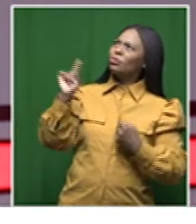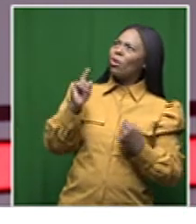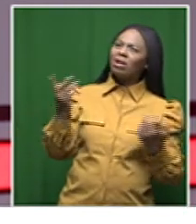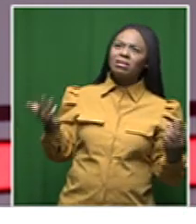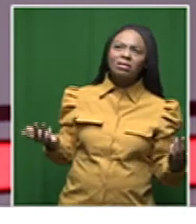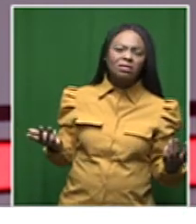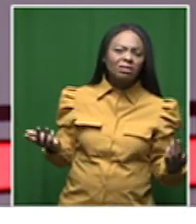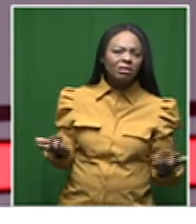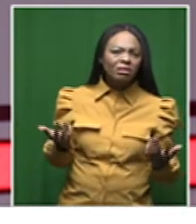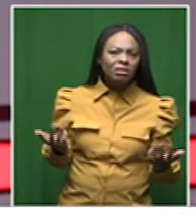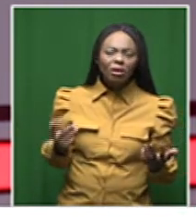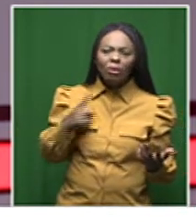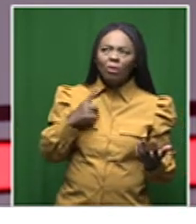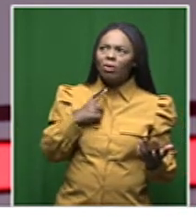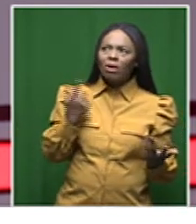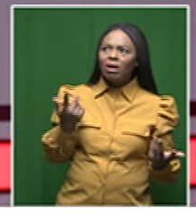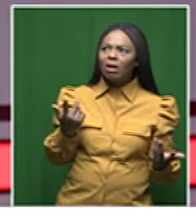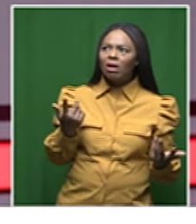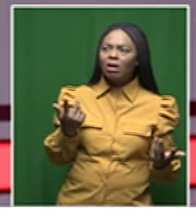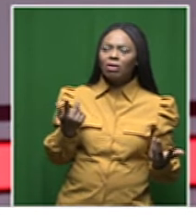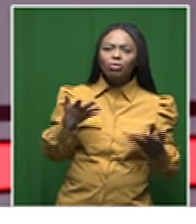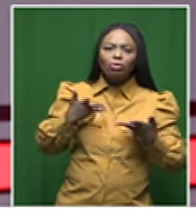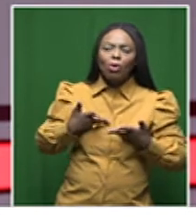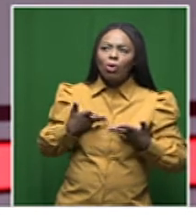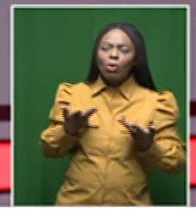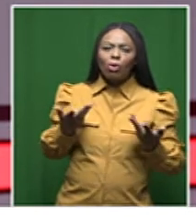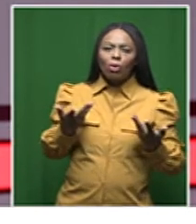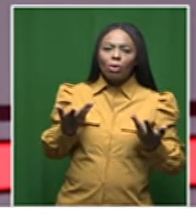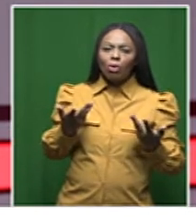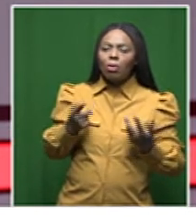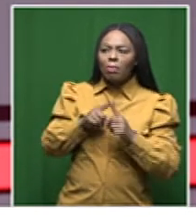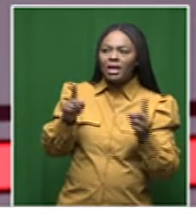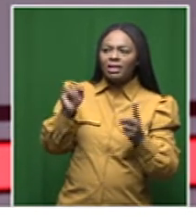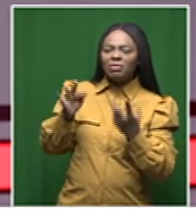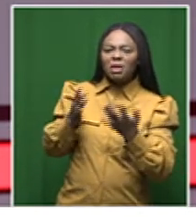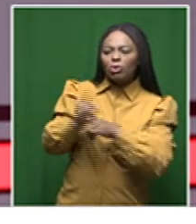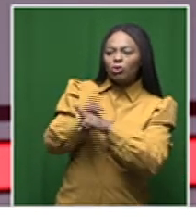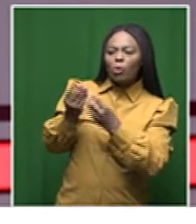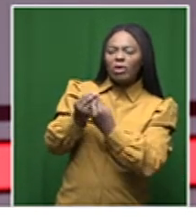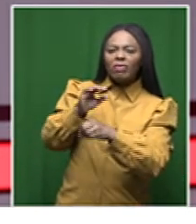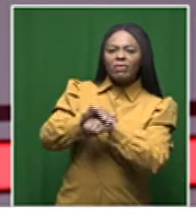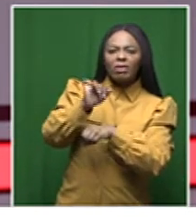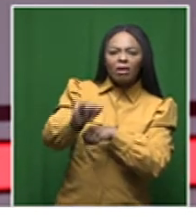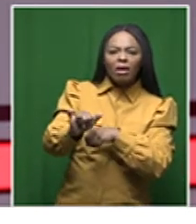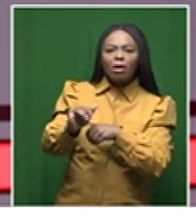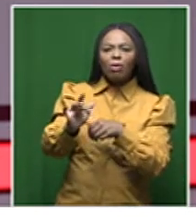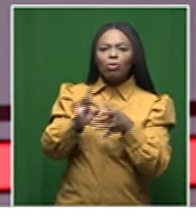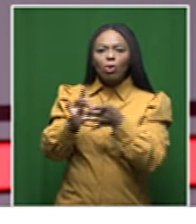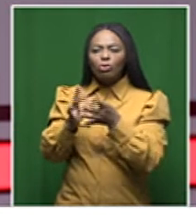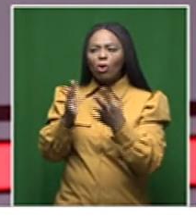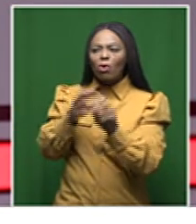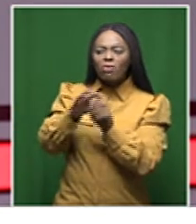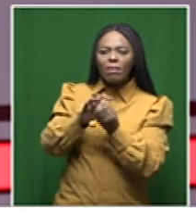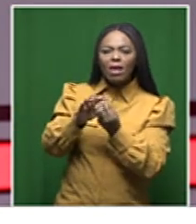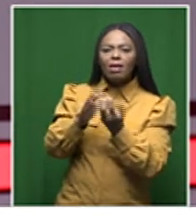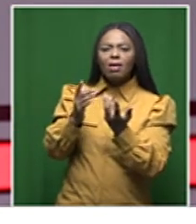such, talk to someone close to you, friends, family, there's always a solace or a refugee camp